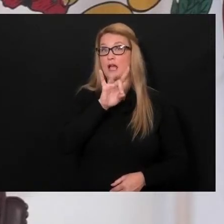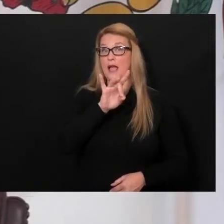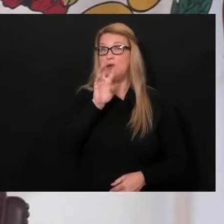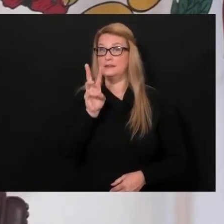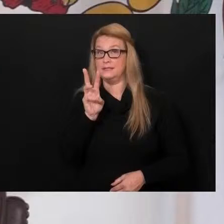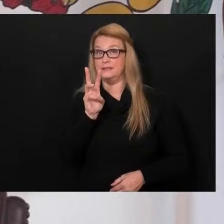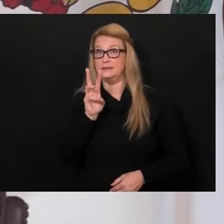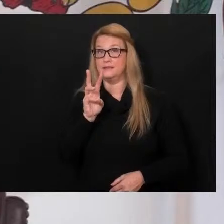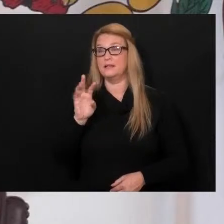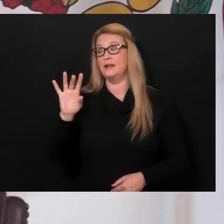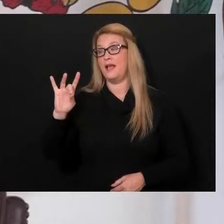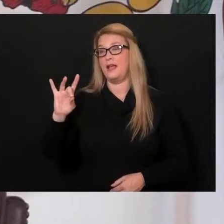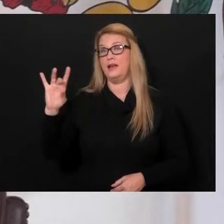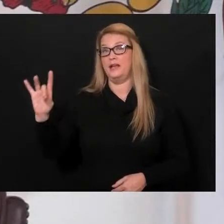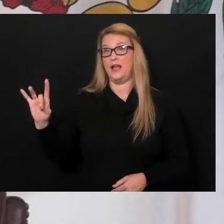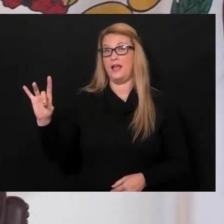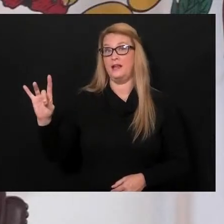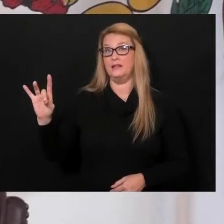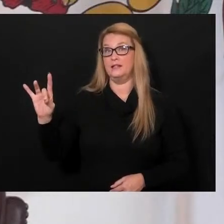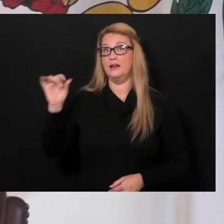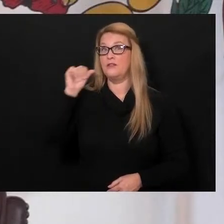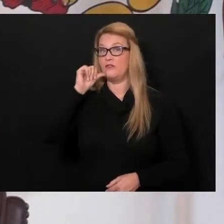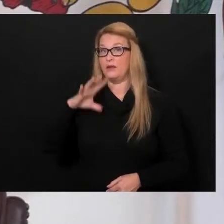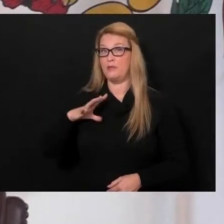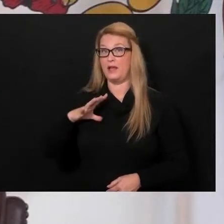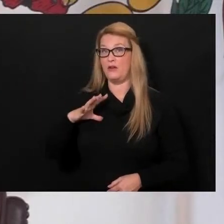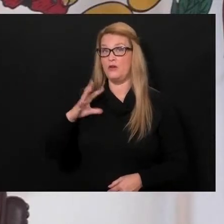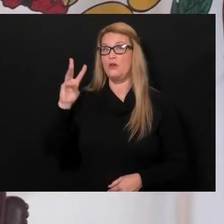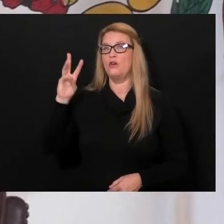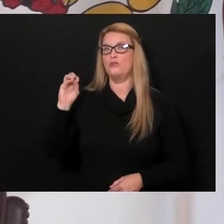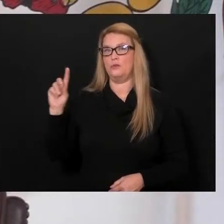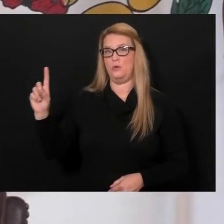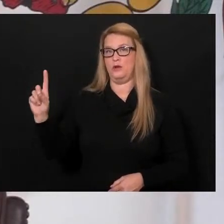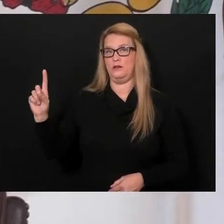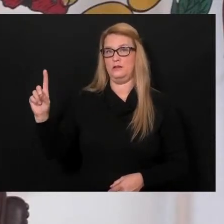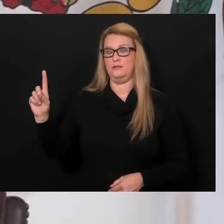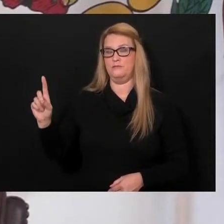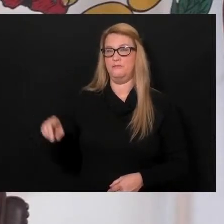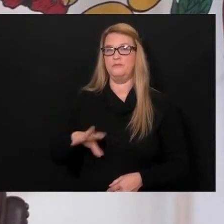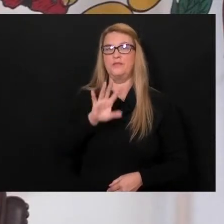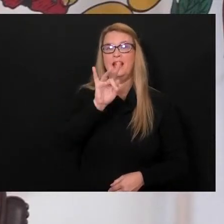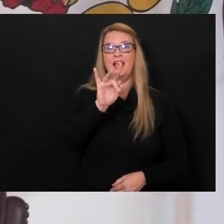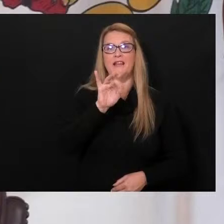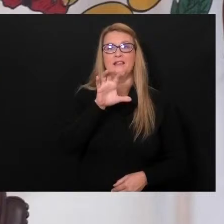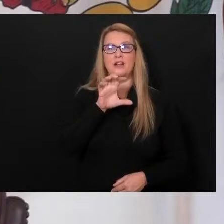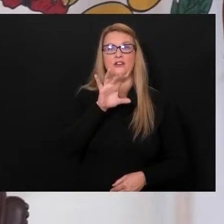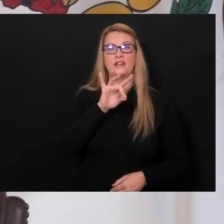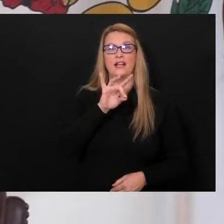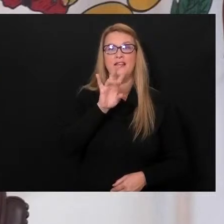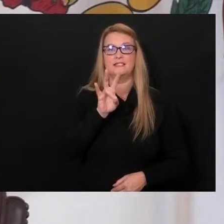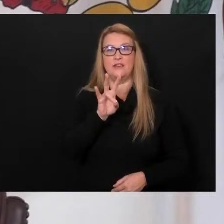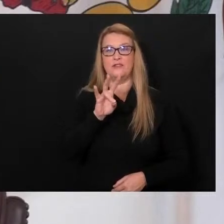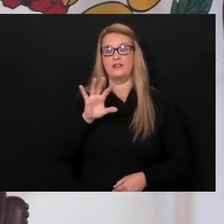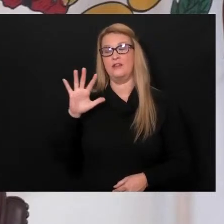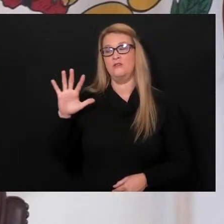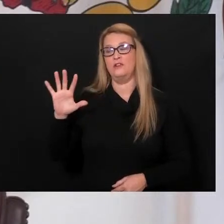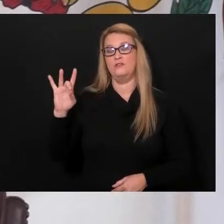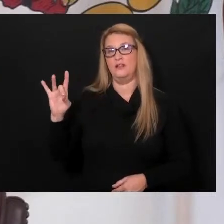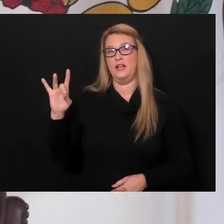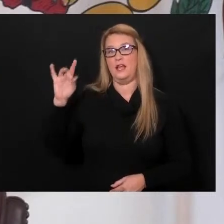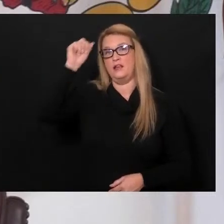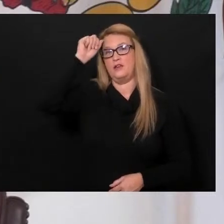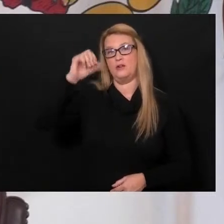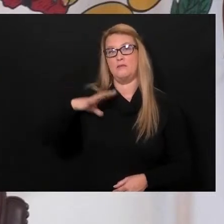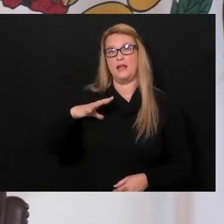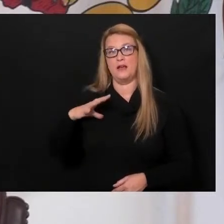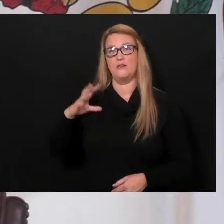1,886th death is an 88-year-old female from Wood County. Our 1,887th death is a 58-year-old male